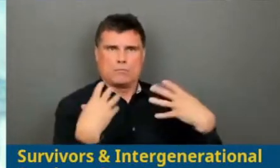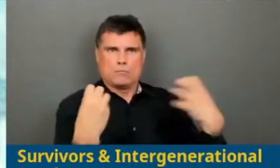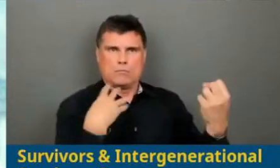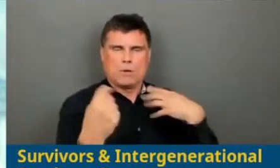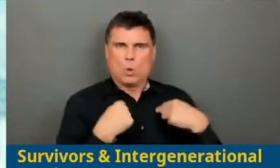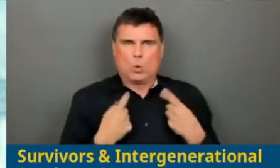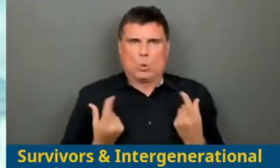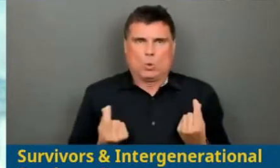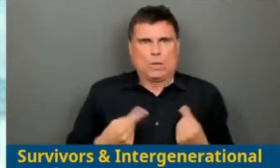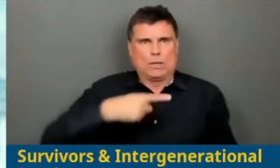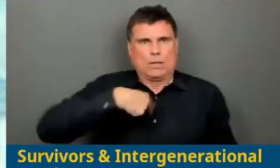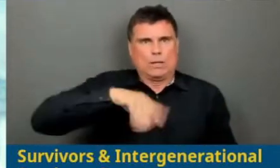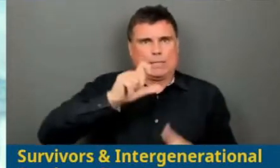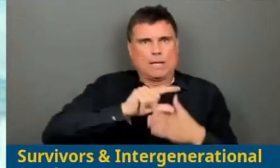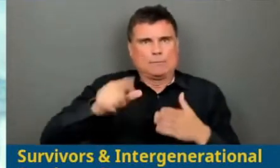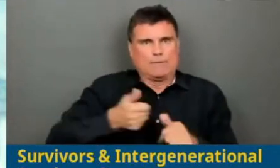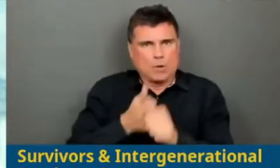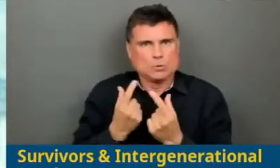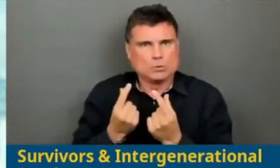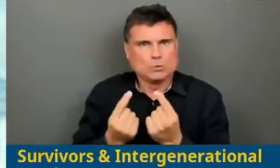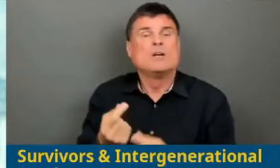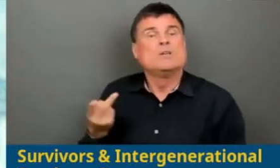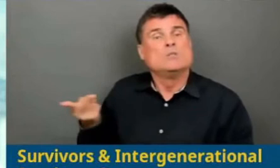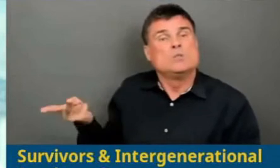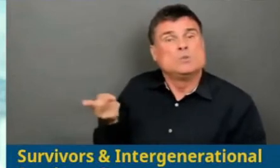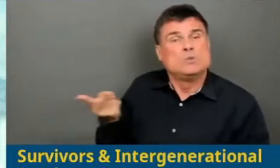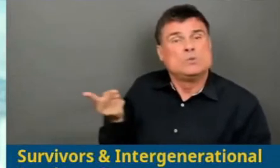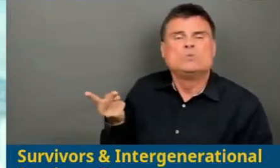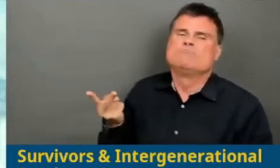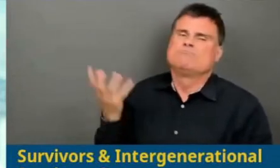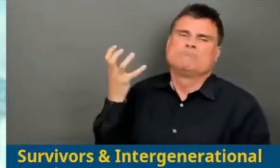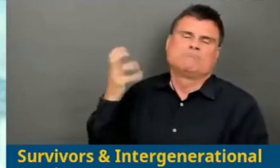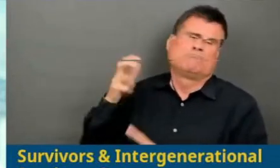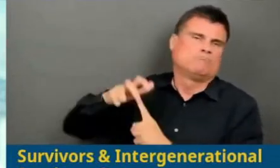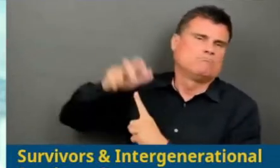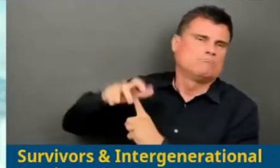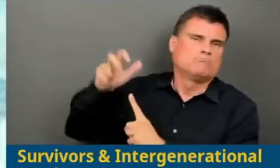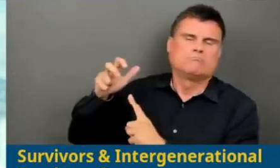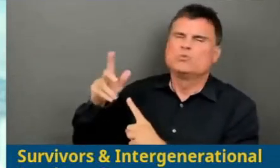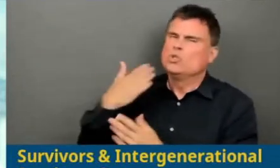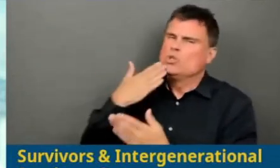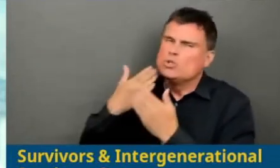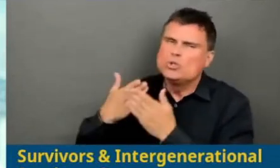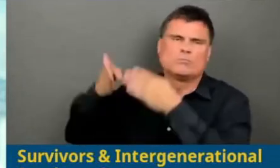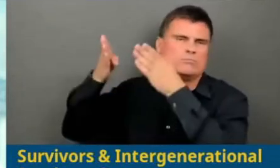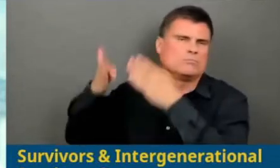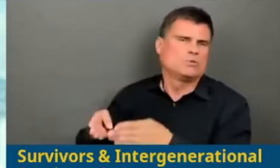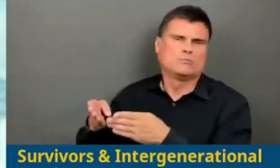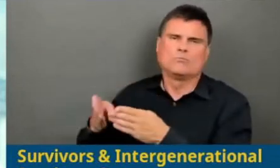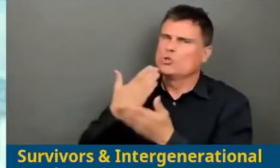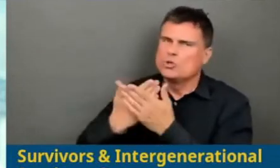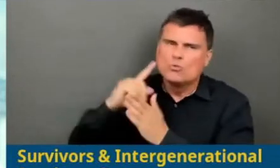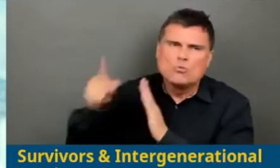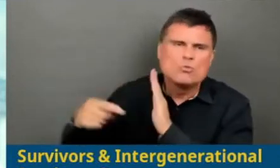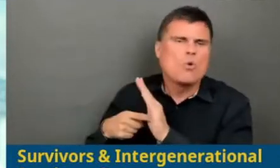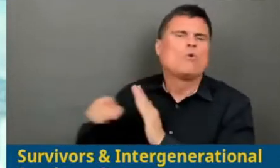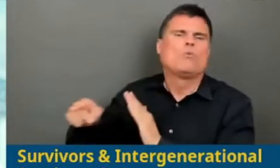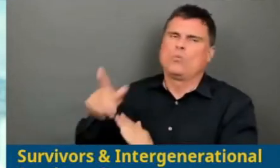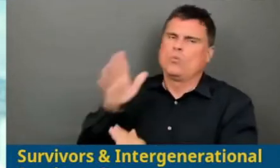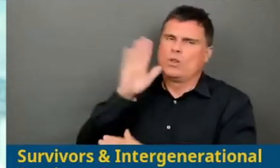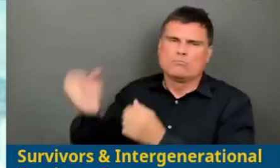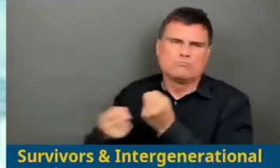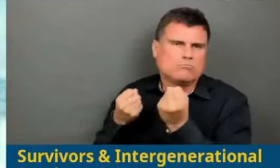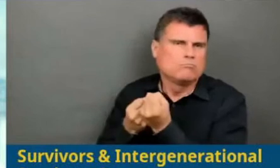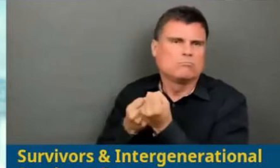more qualified or suitable people for this vital liaison role, supporting First Nations as they navigate this difficult